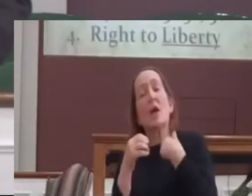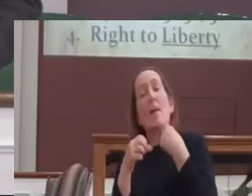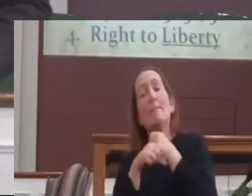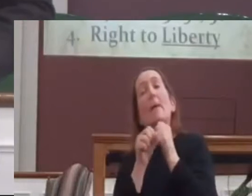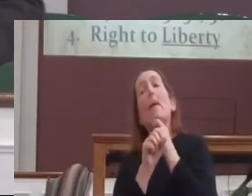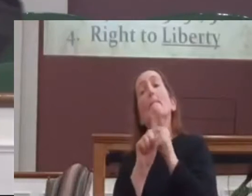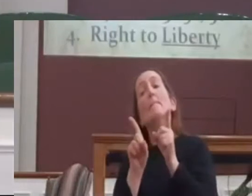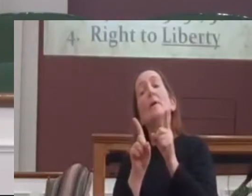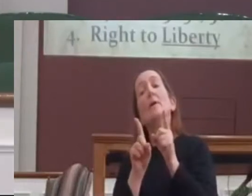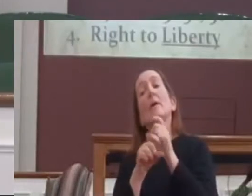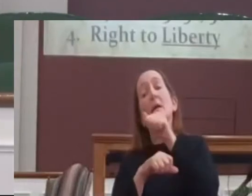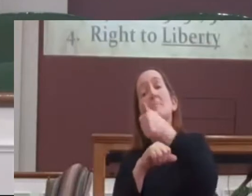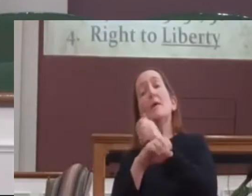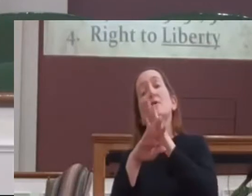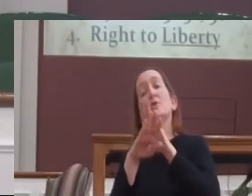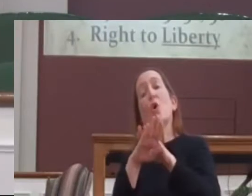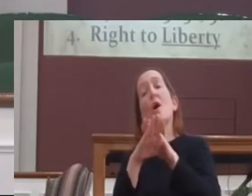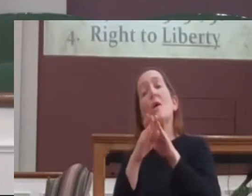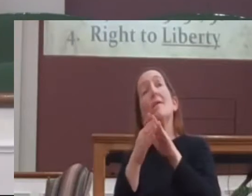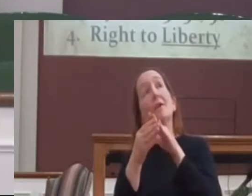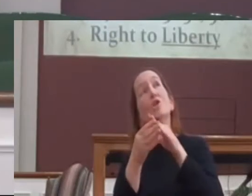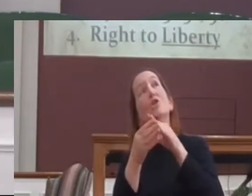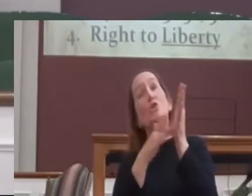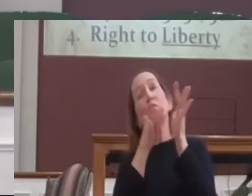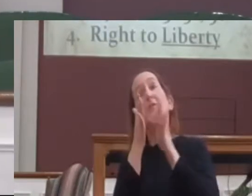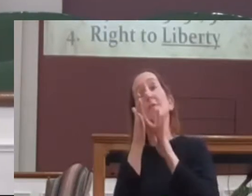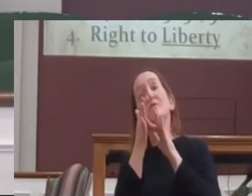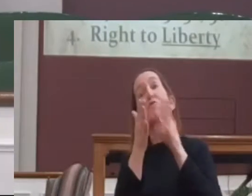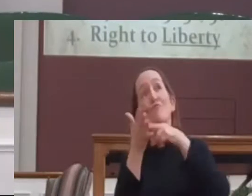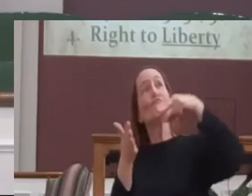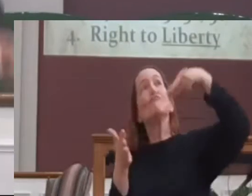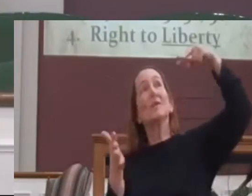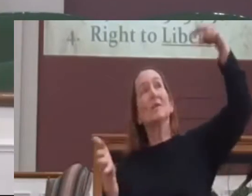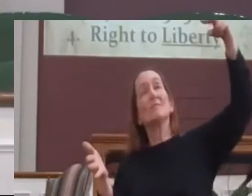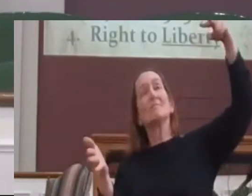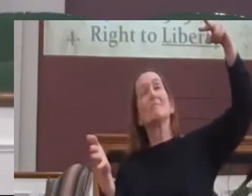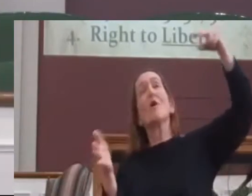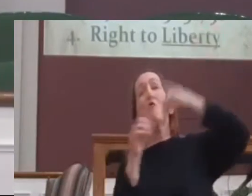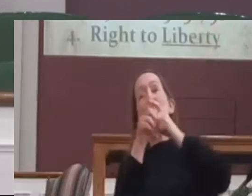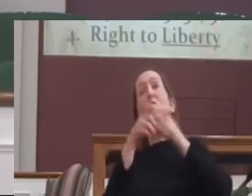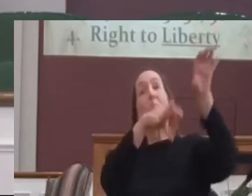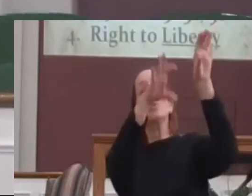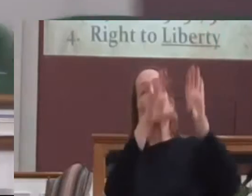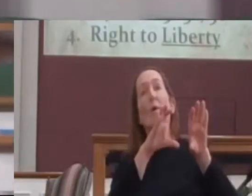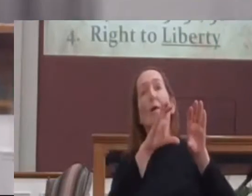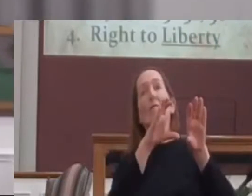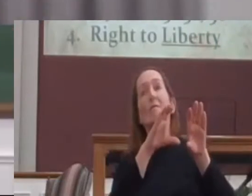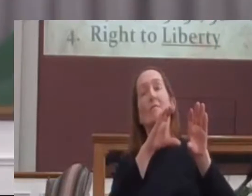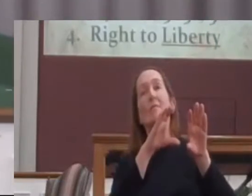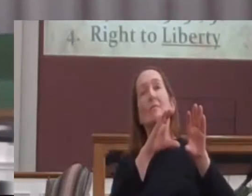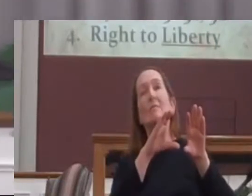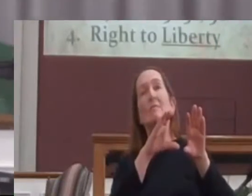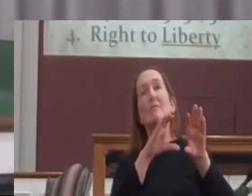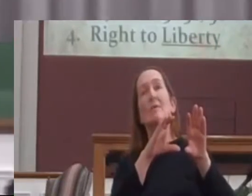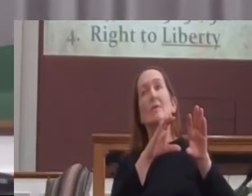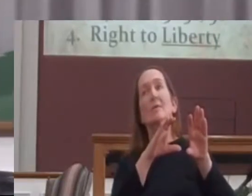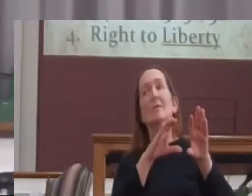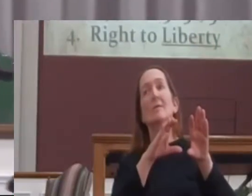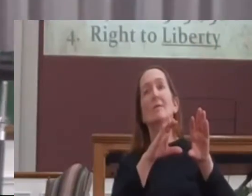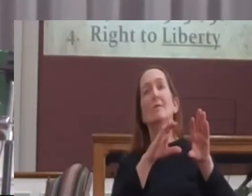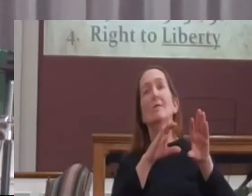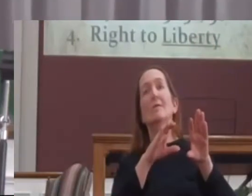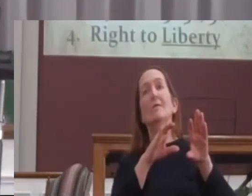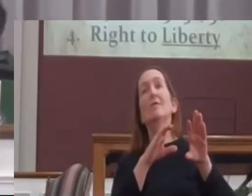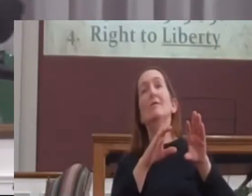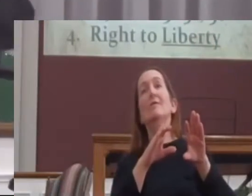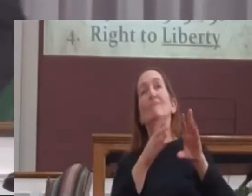very firmly on the power of the resurrection that happened that Sunday morning, early in the morning before dayrise, when out of